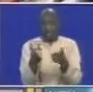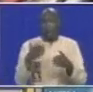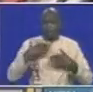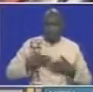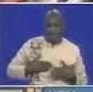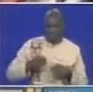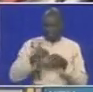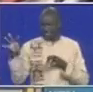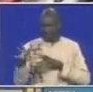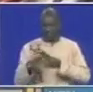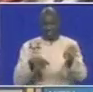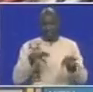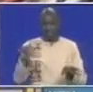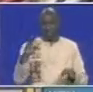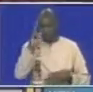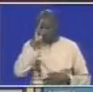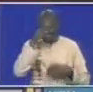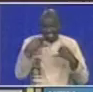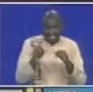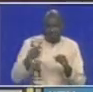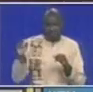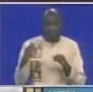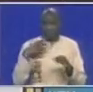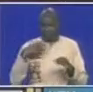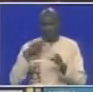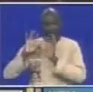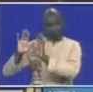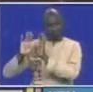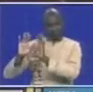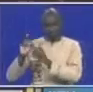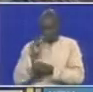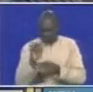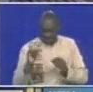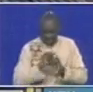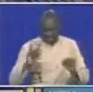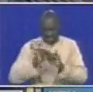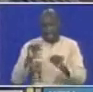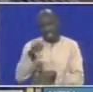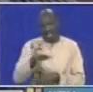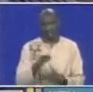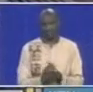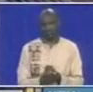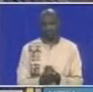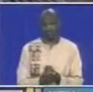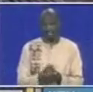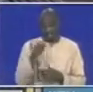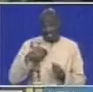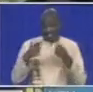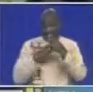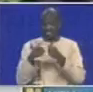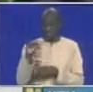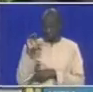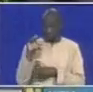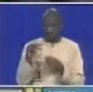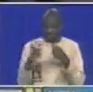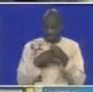spread across the road with police officers trying to keep the onlookers at bay and clear the area. The 6 a.m. accident occurred